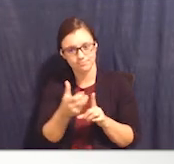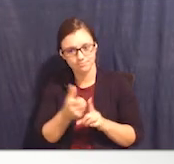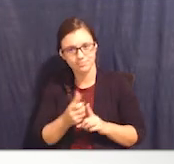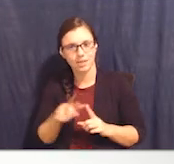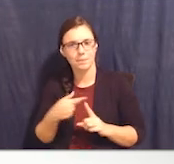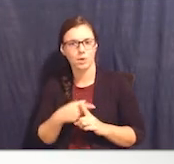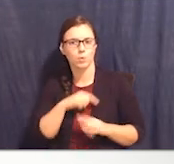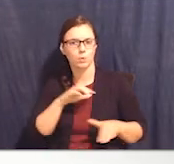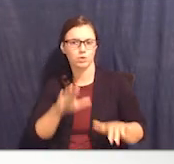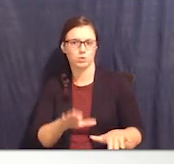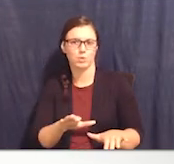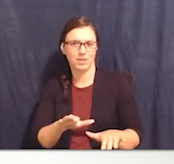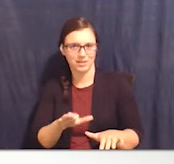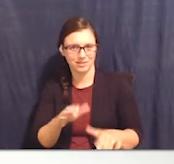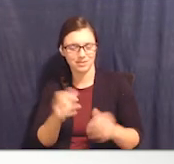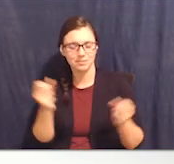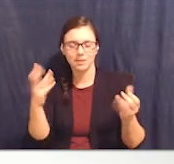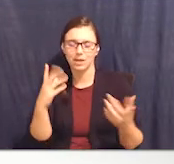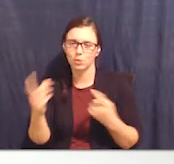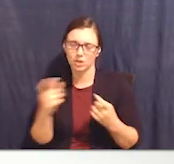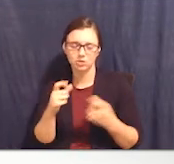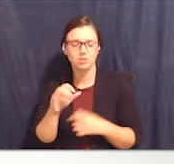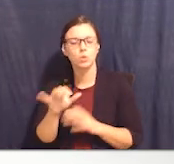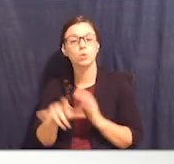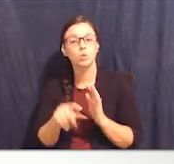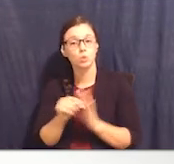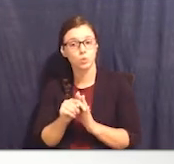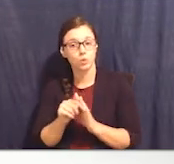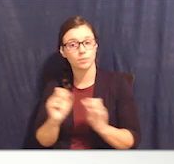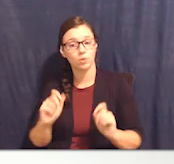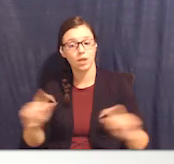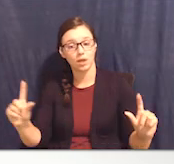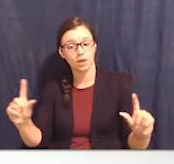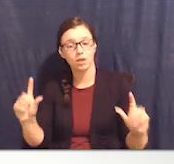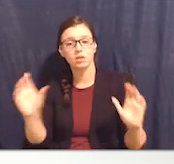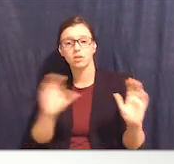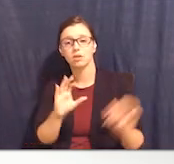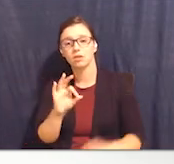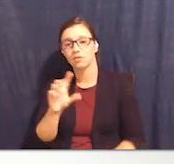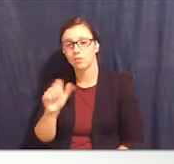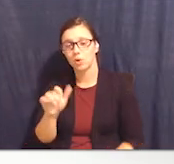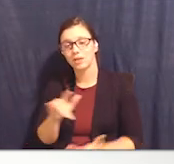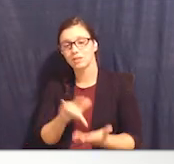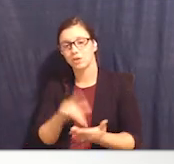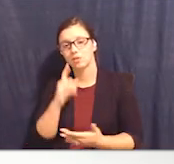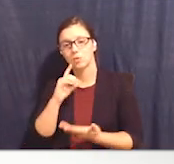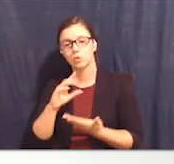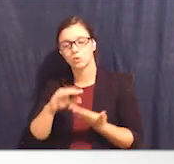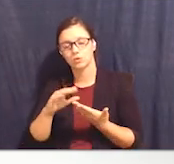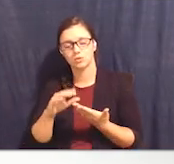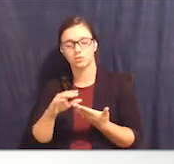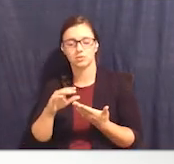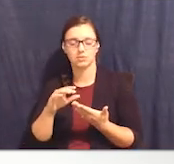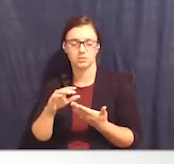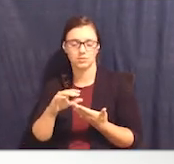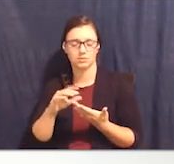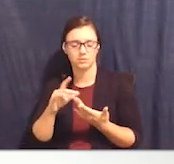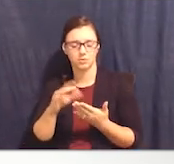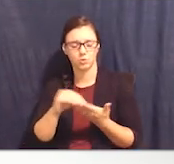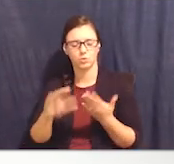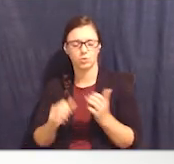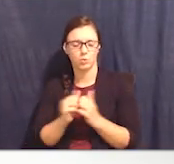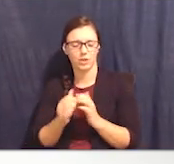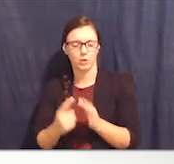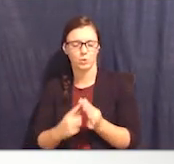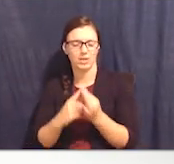there. Then once again, here are our individual email addresses. You are more than